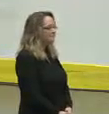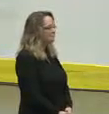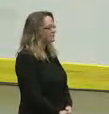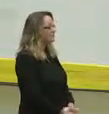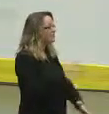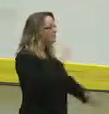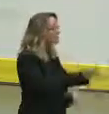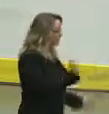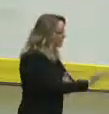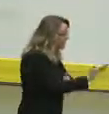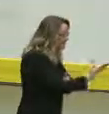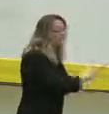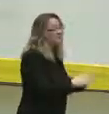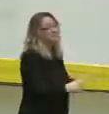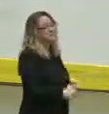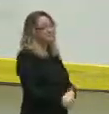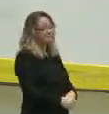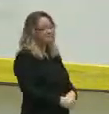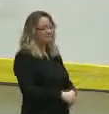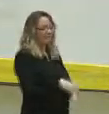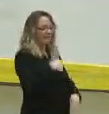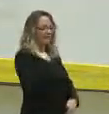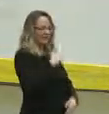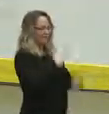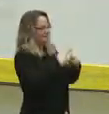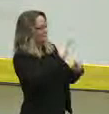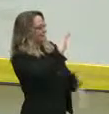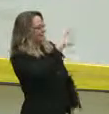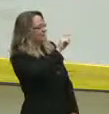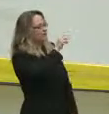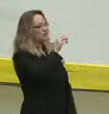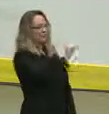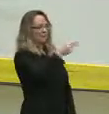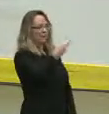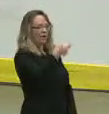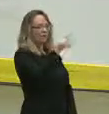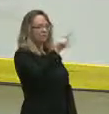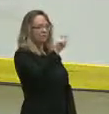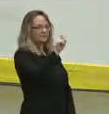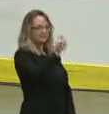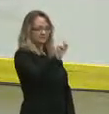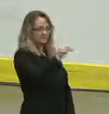Good morning. I'm Todd Hutton, president of Utica College.